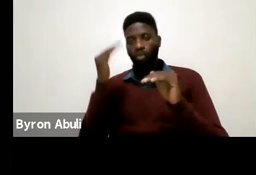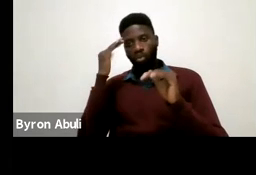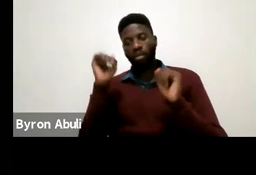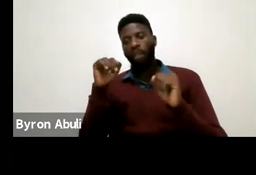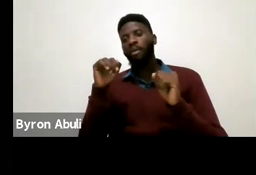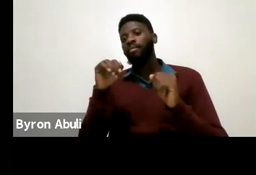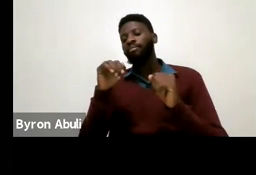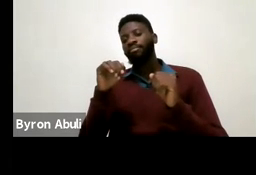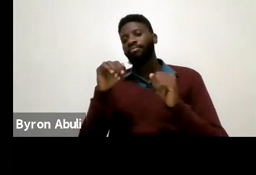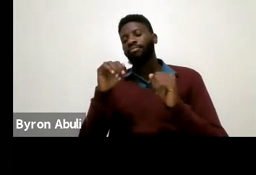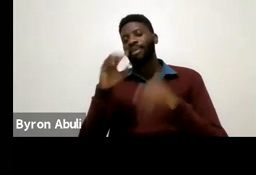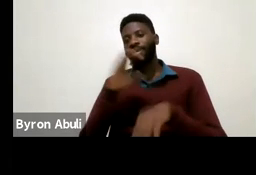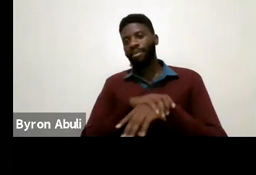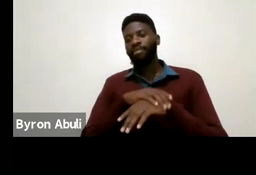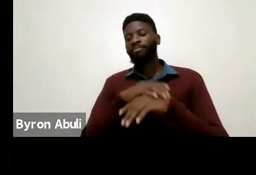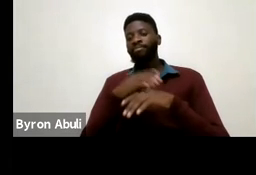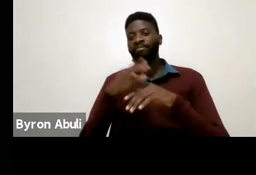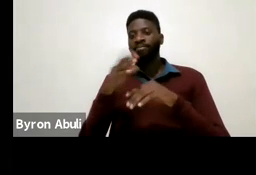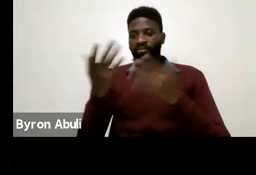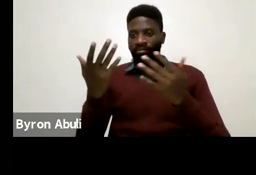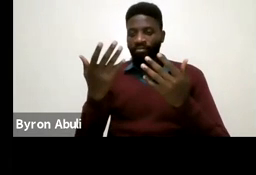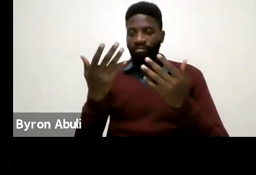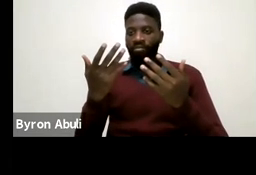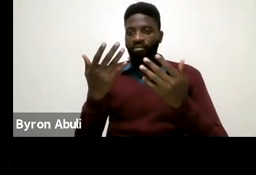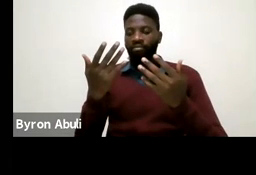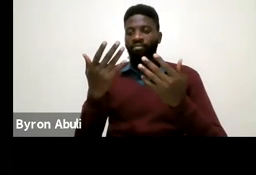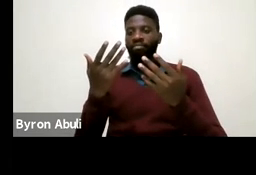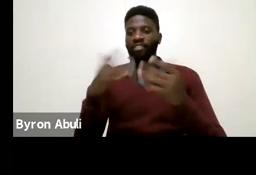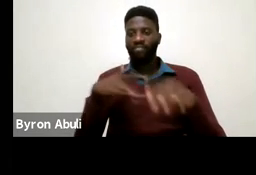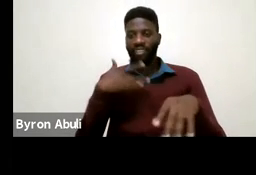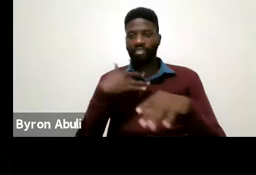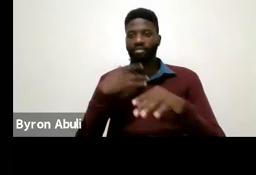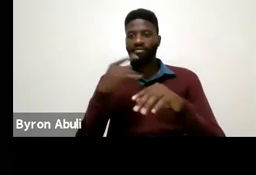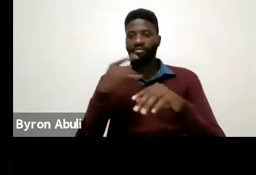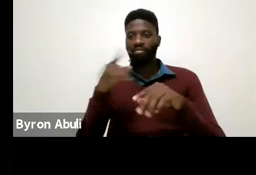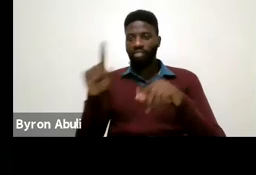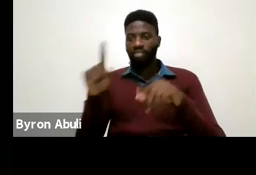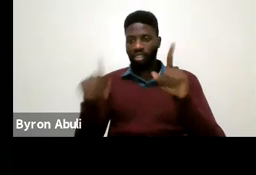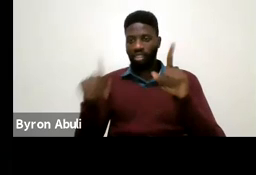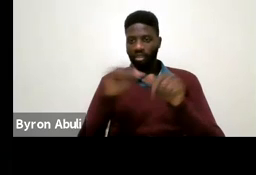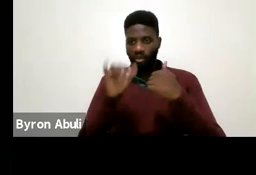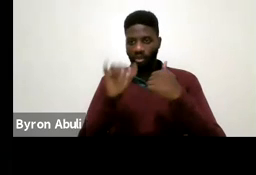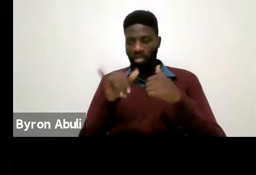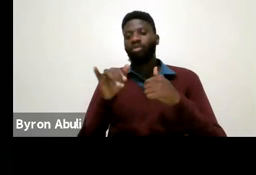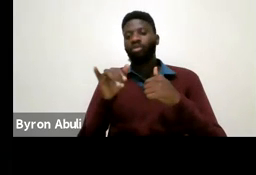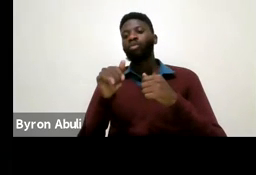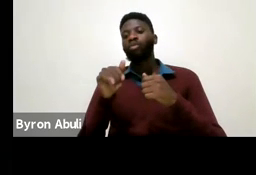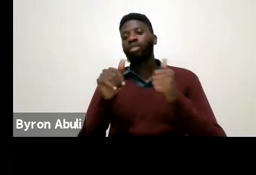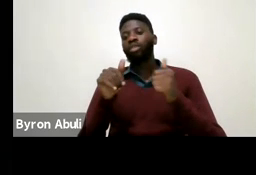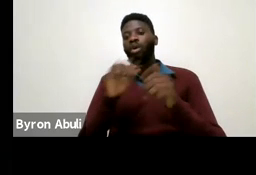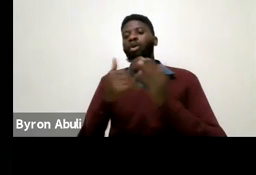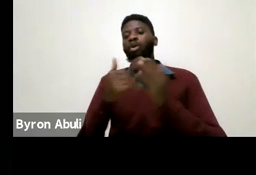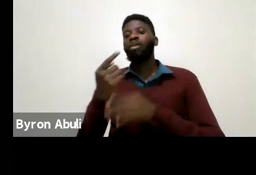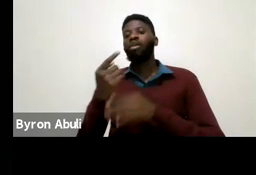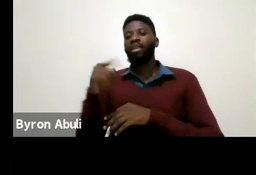number of varied expressions and valid feelings about it. But then from there, you also want to say, what do you